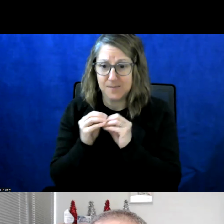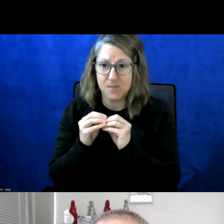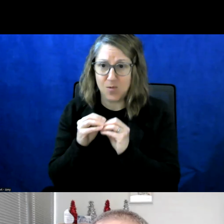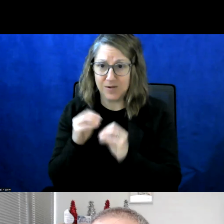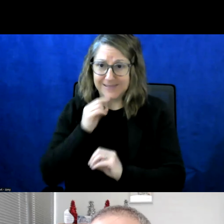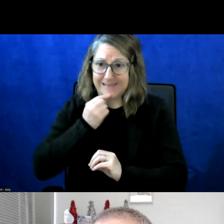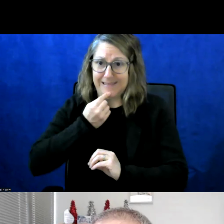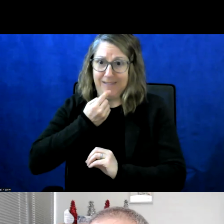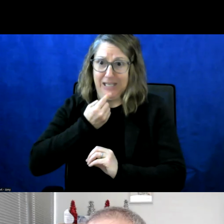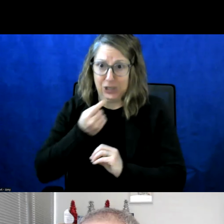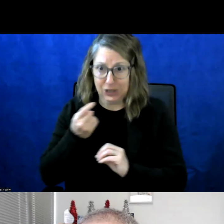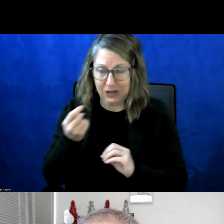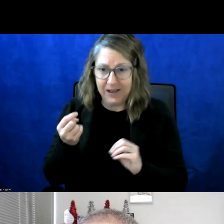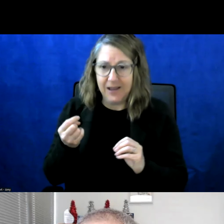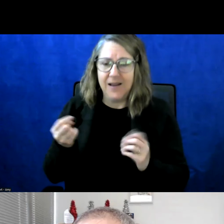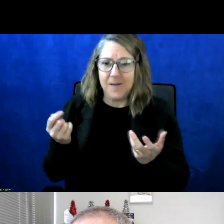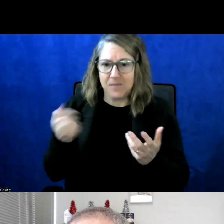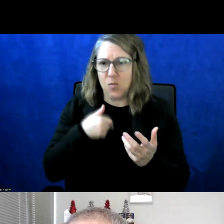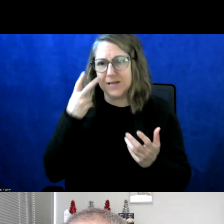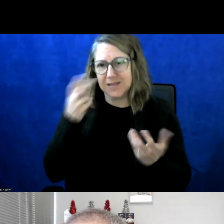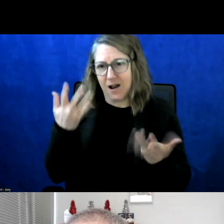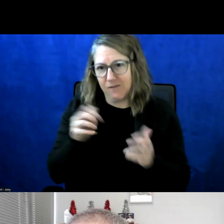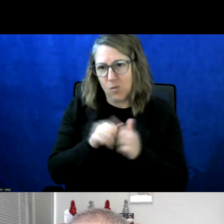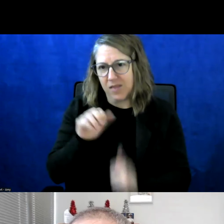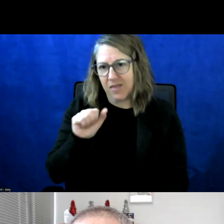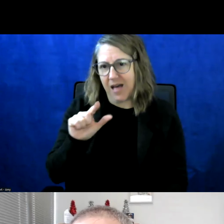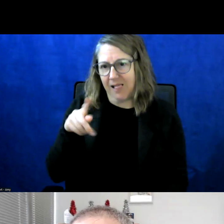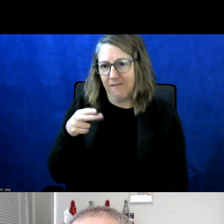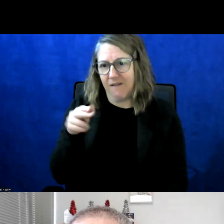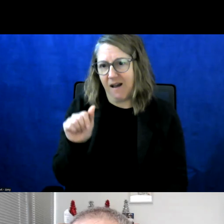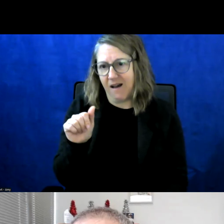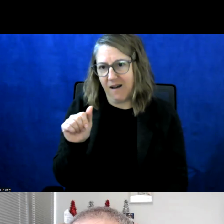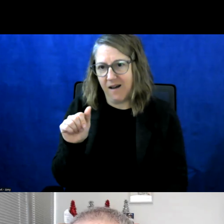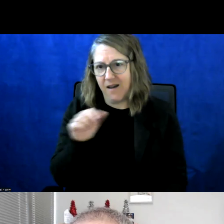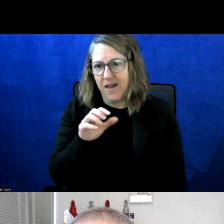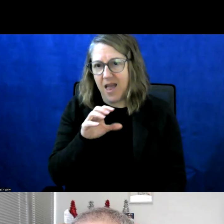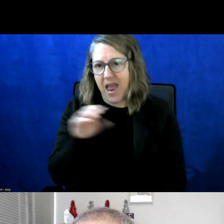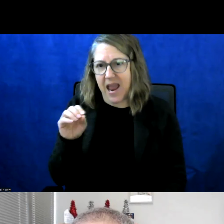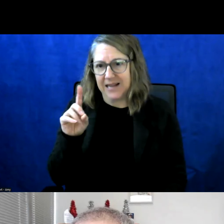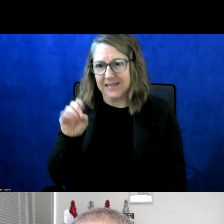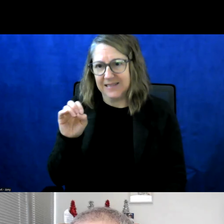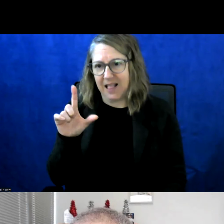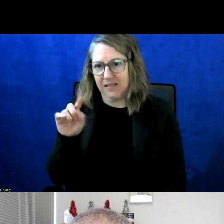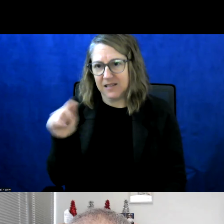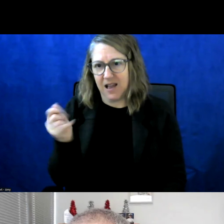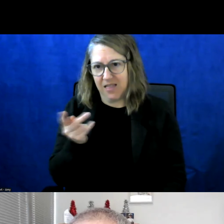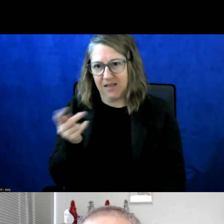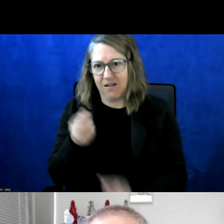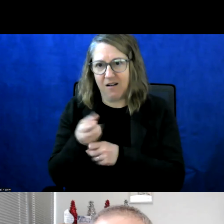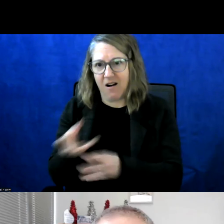We saw that already with the Alpha variant and then the Delta variant that they cause more severe